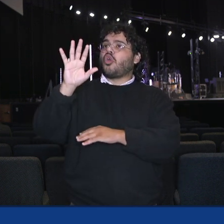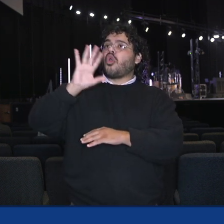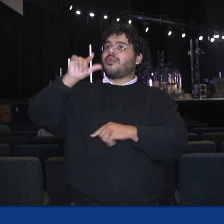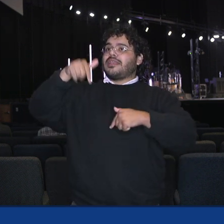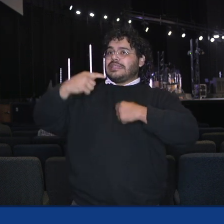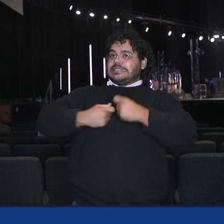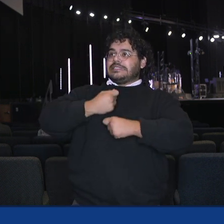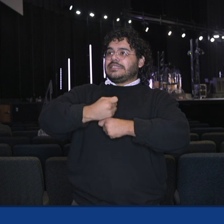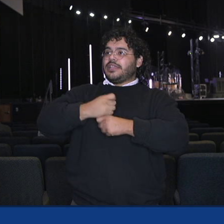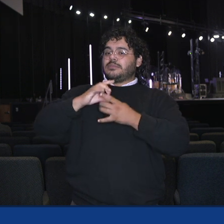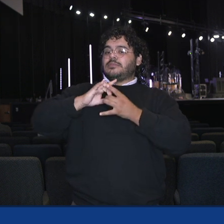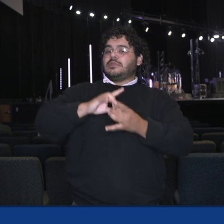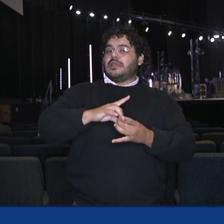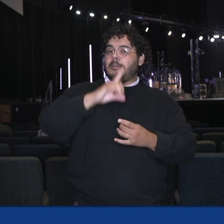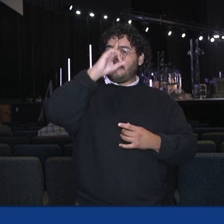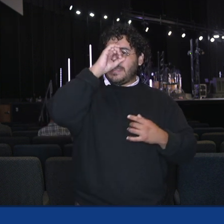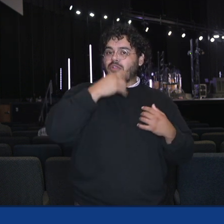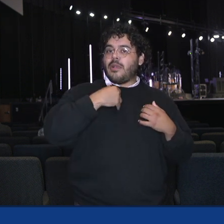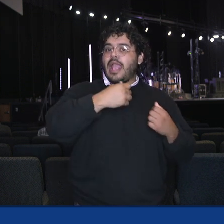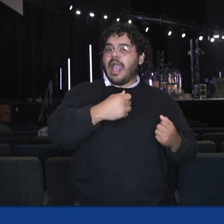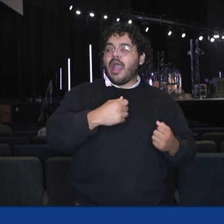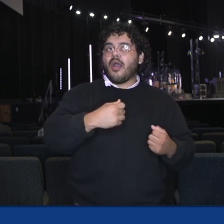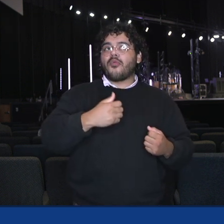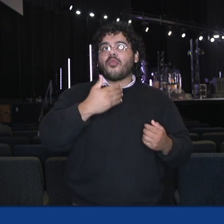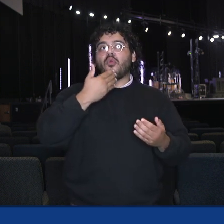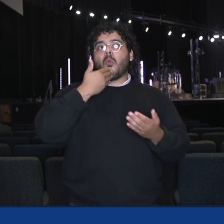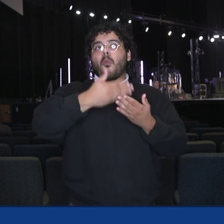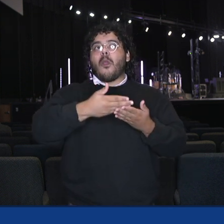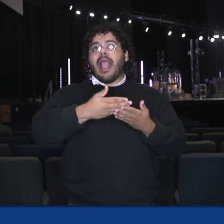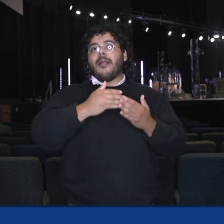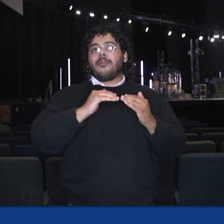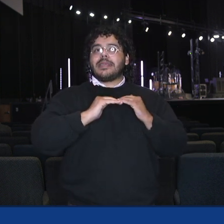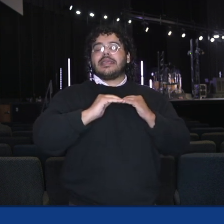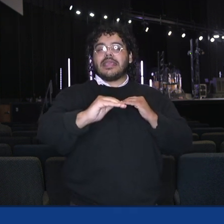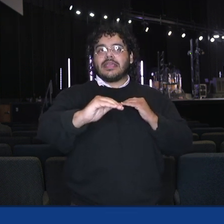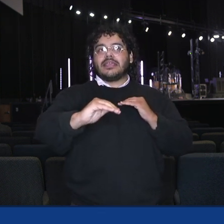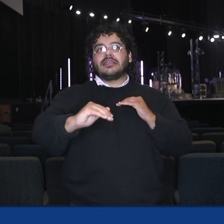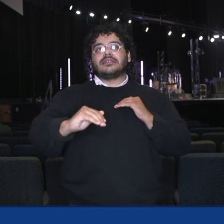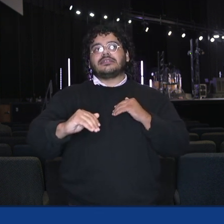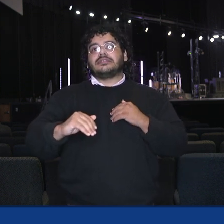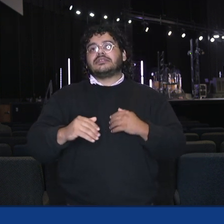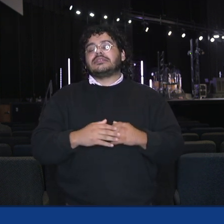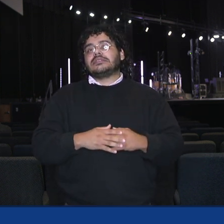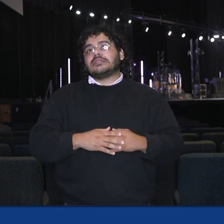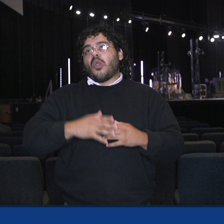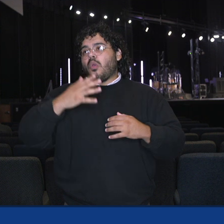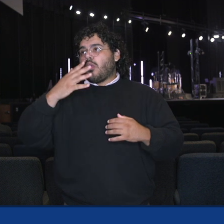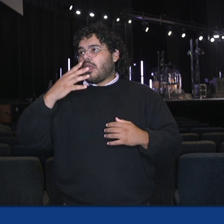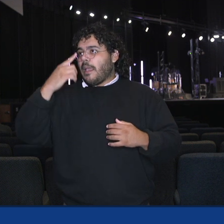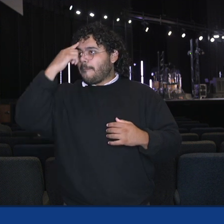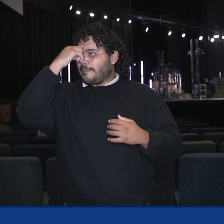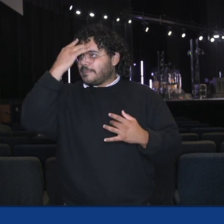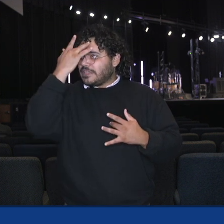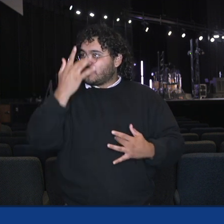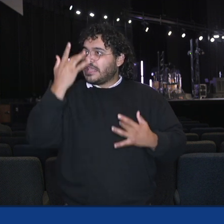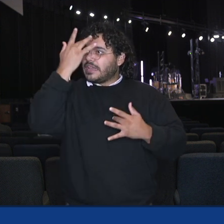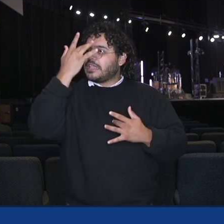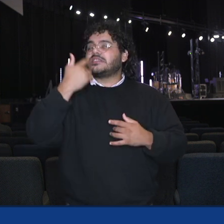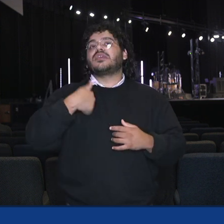specific to mental health, mental well-being, mental illness that I'd love for you to listen to. We've posted that on our This Week